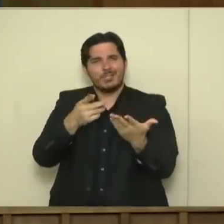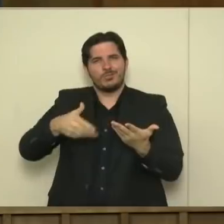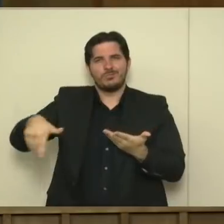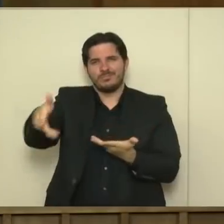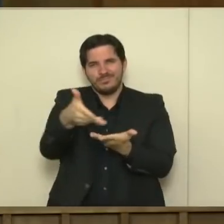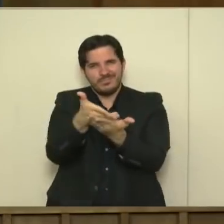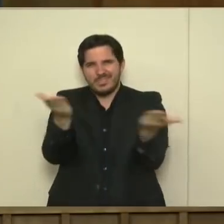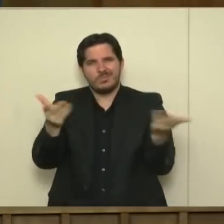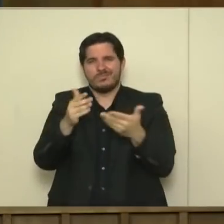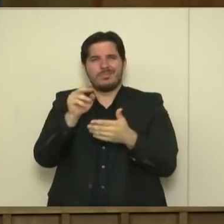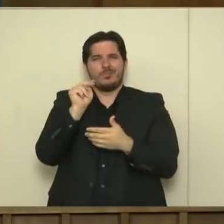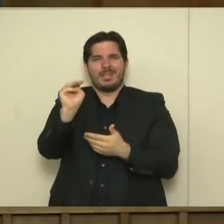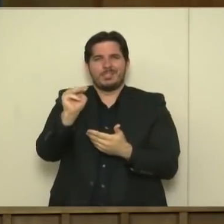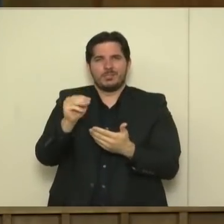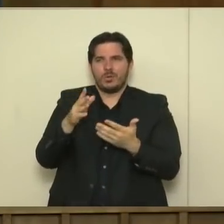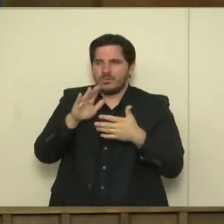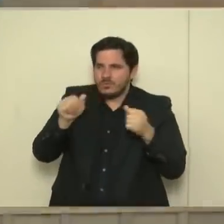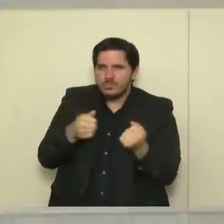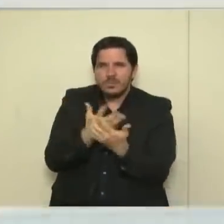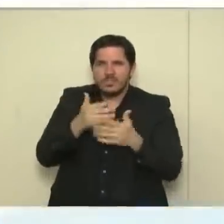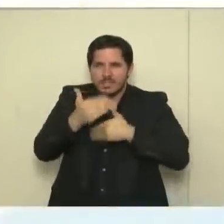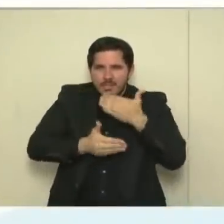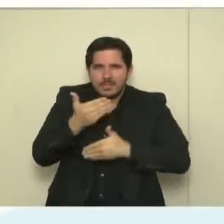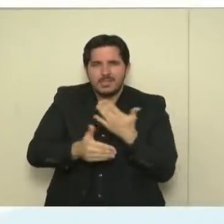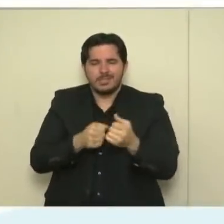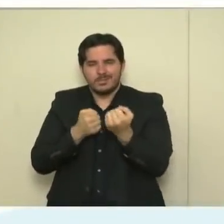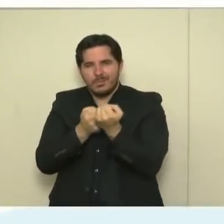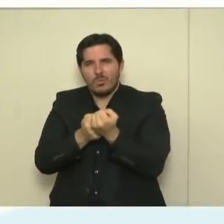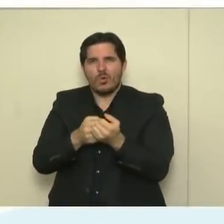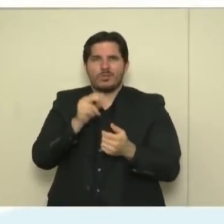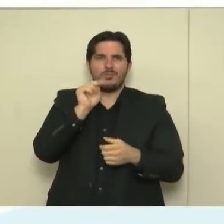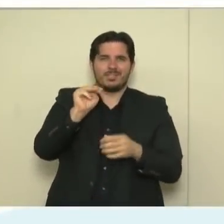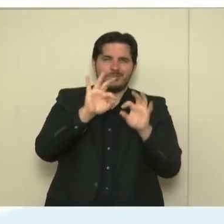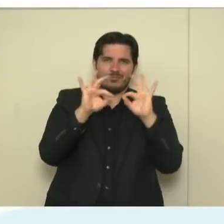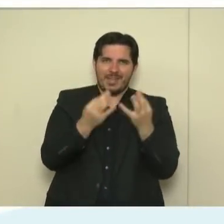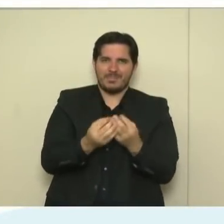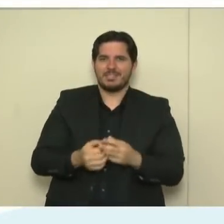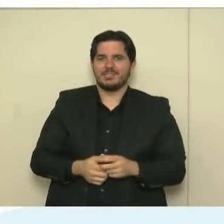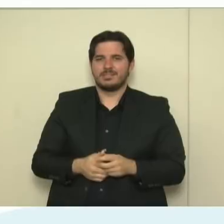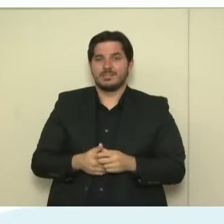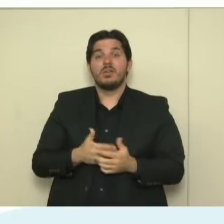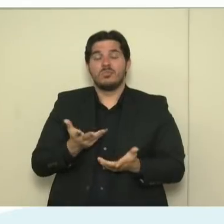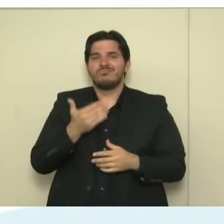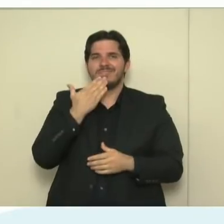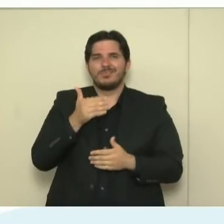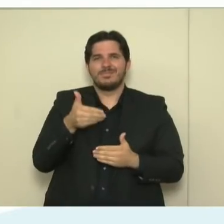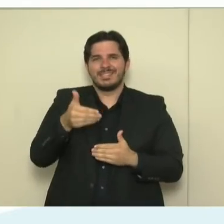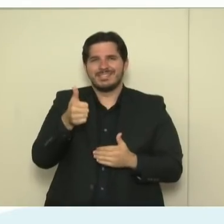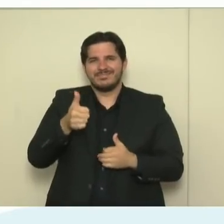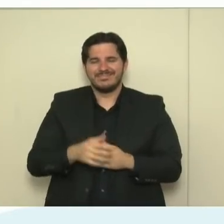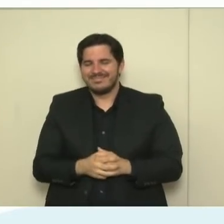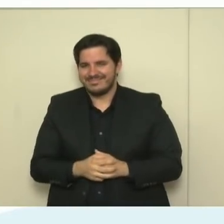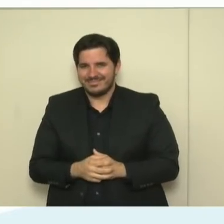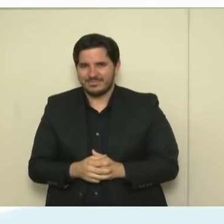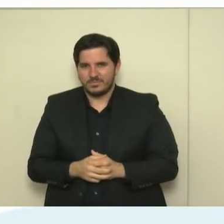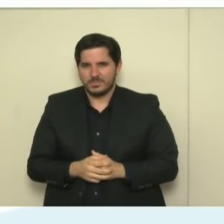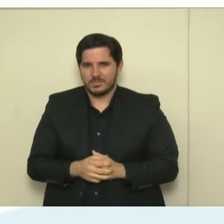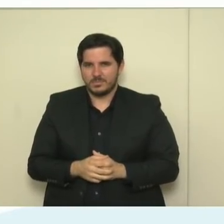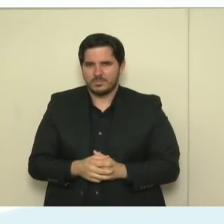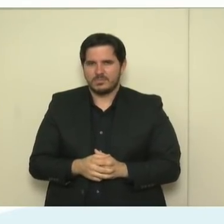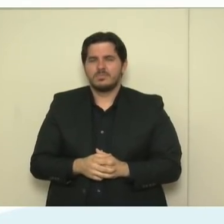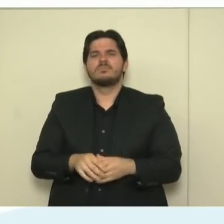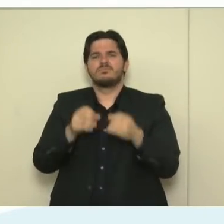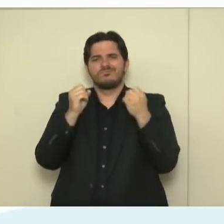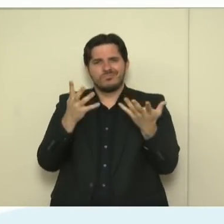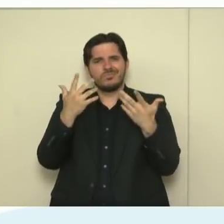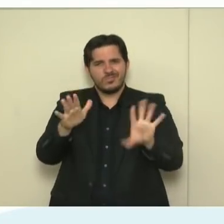children, and communities. Thank you very much. As many of you know, the Early Childhood Education and